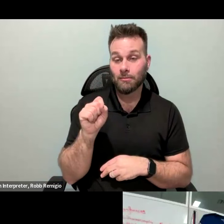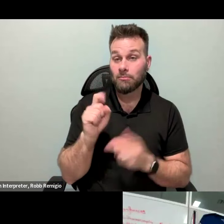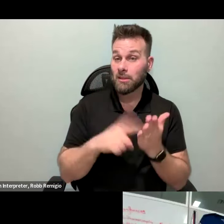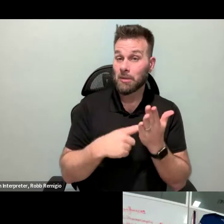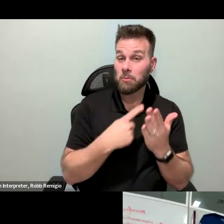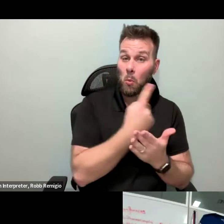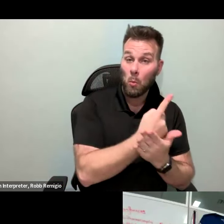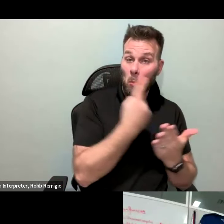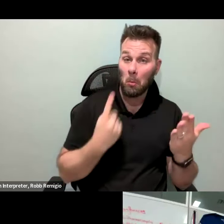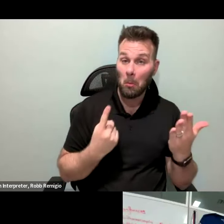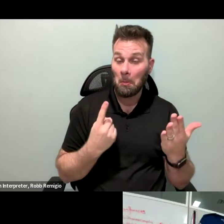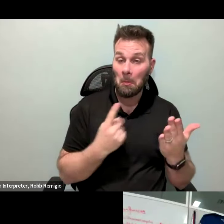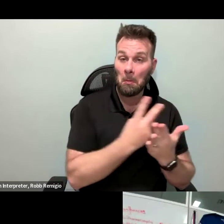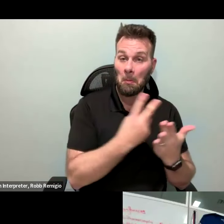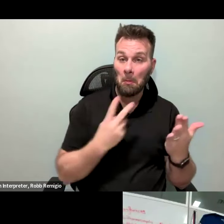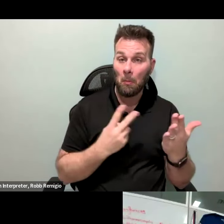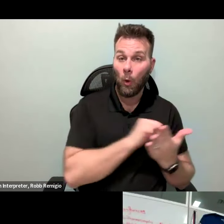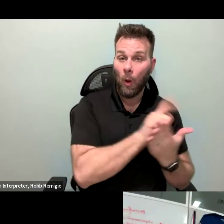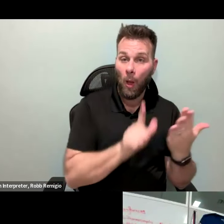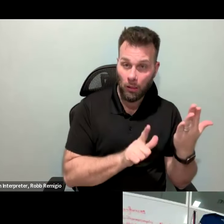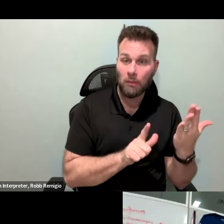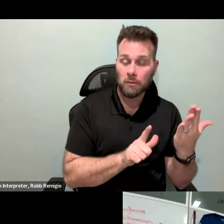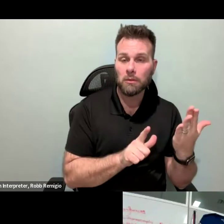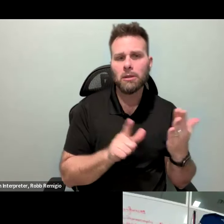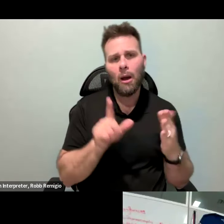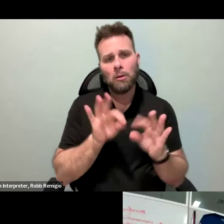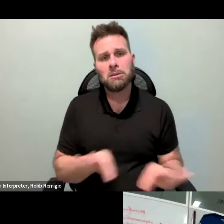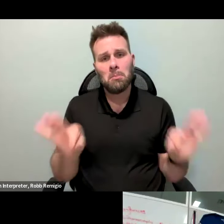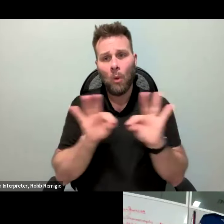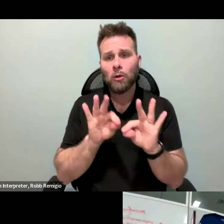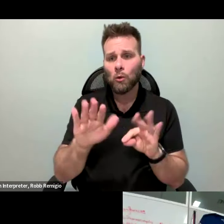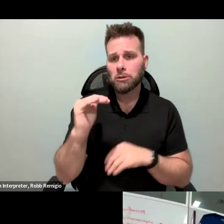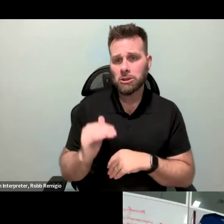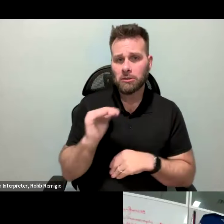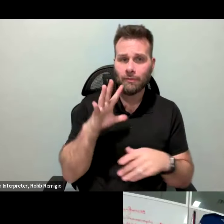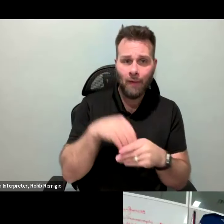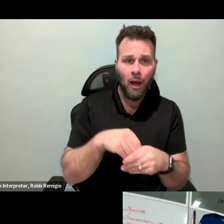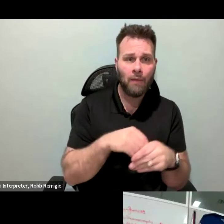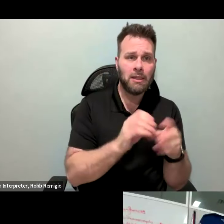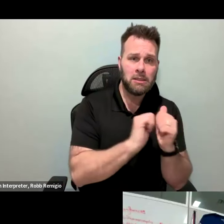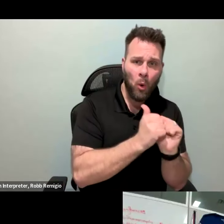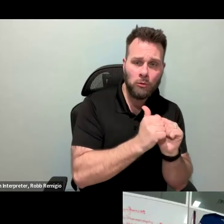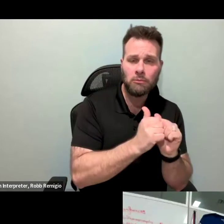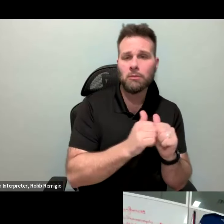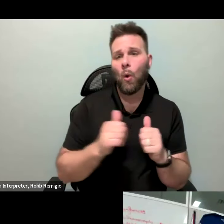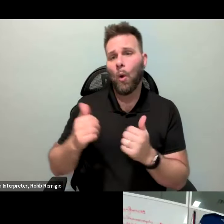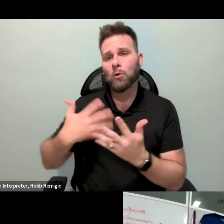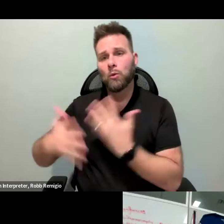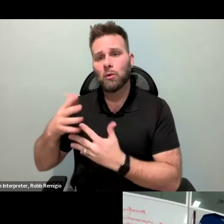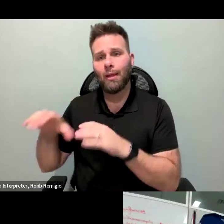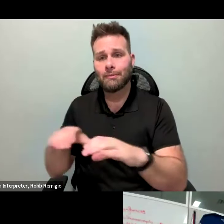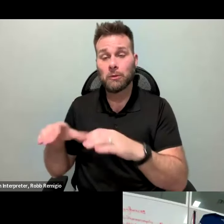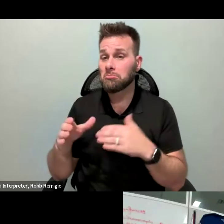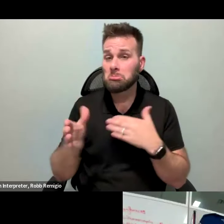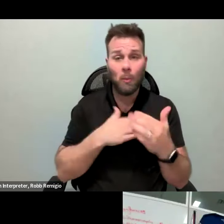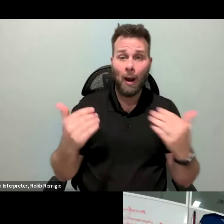toolbox. And so you should engage your child in sport and social activities. whether they have ASD or not, or ADHD